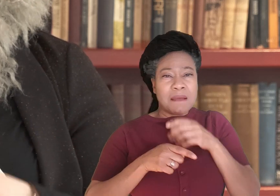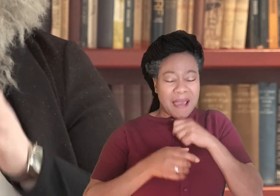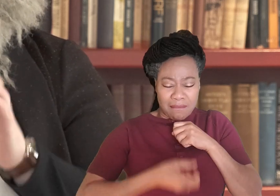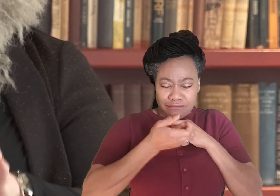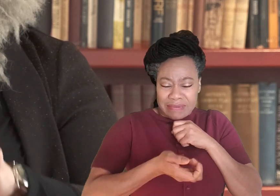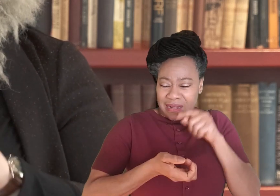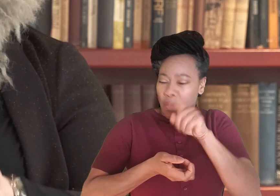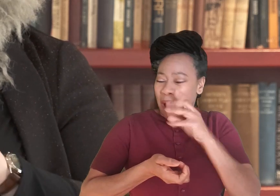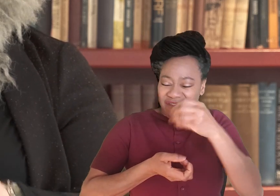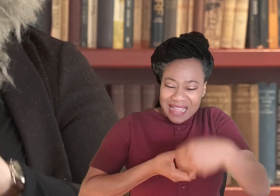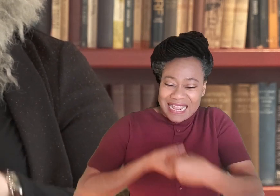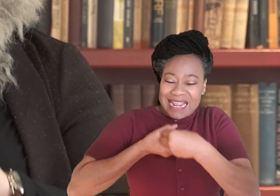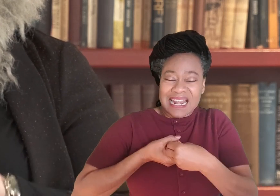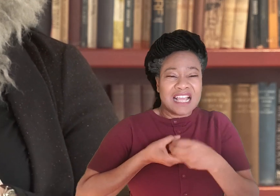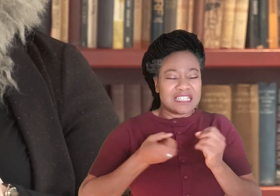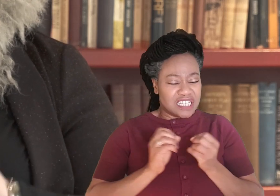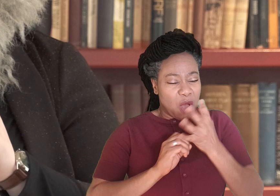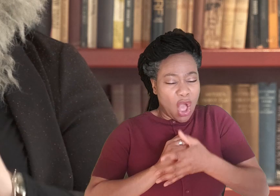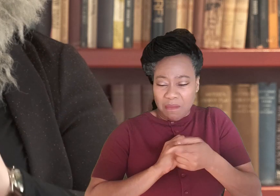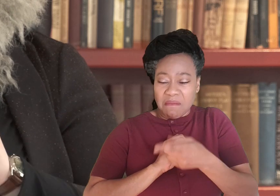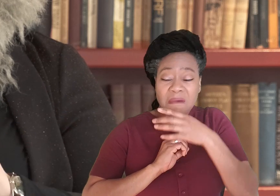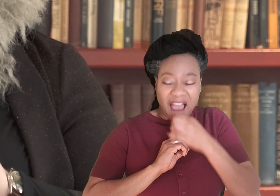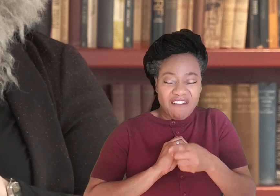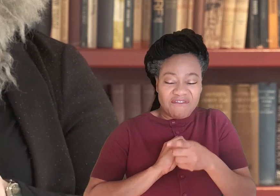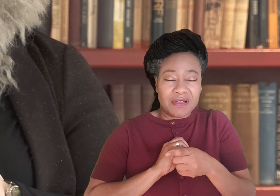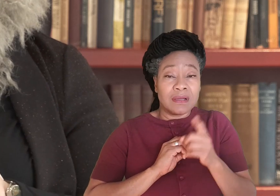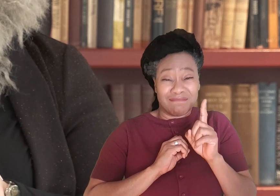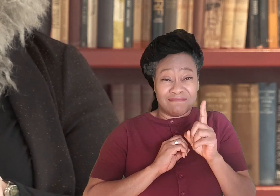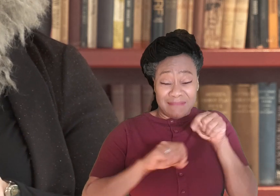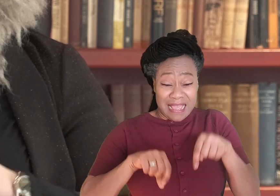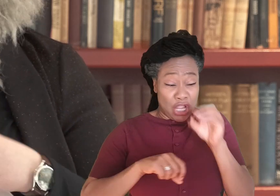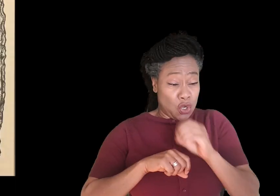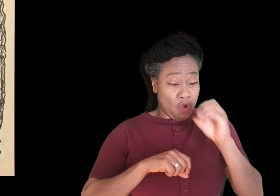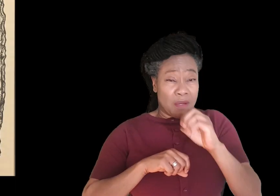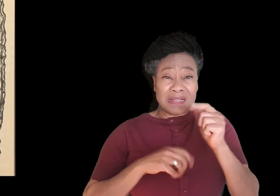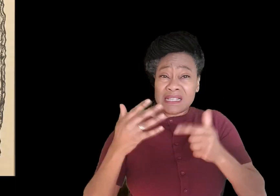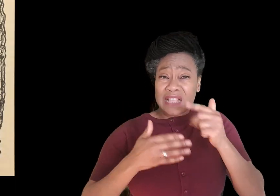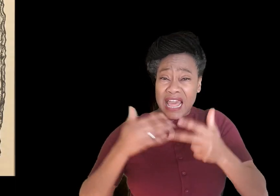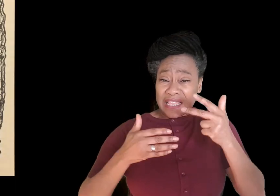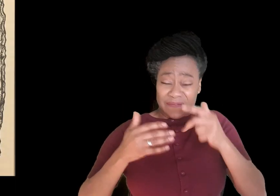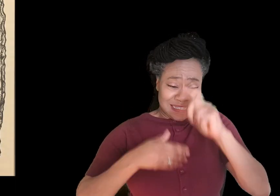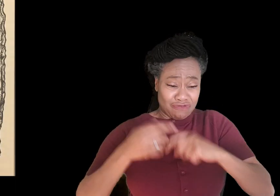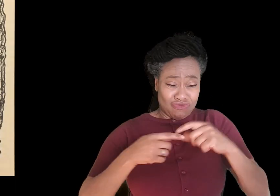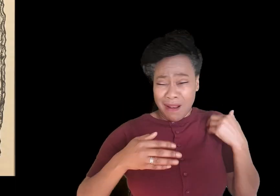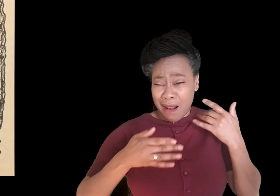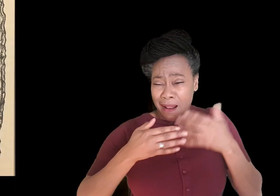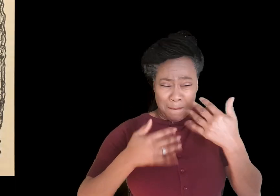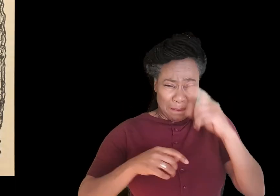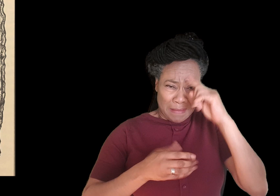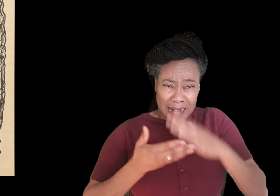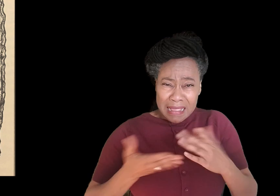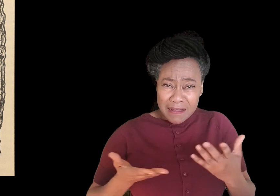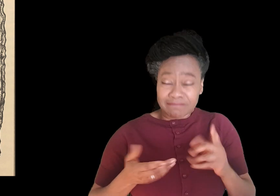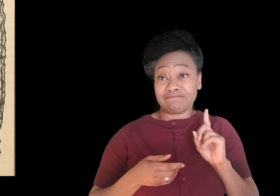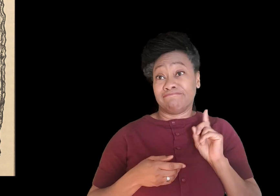sperm, were believed right up until the 17th and 18th century in Europe. Here, for example, is a drawing of an inverted